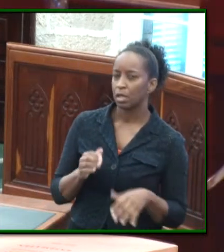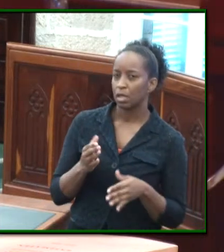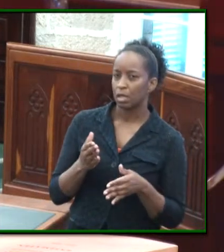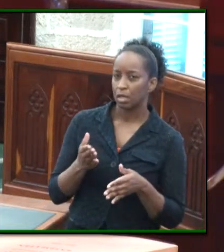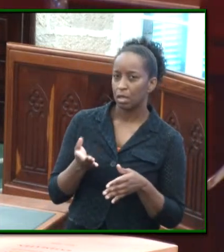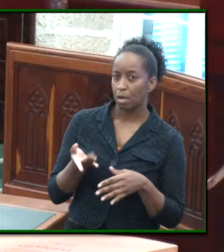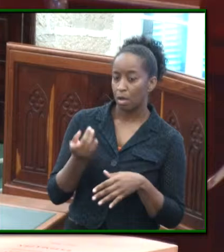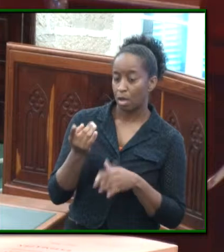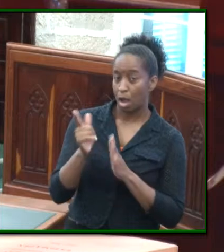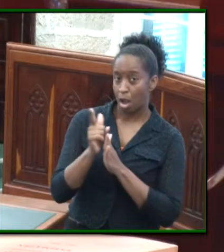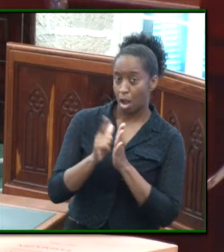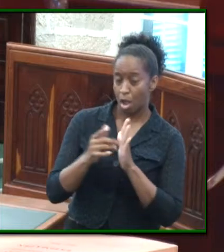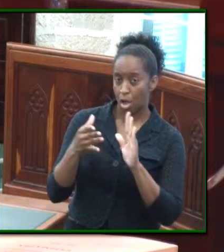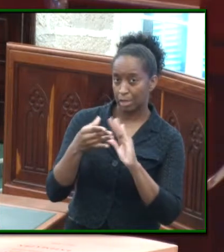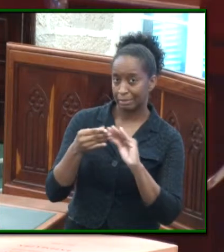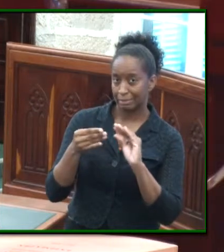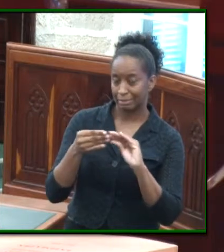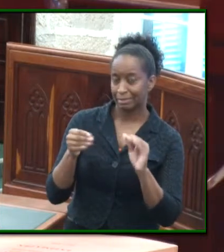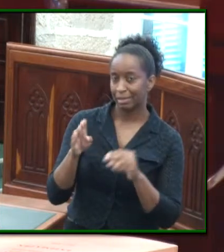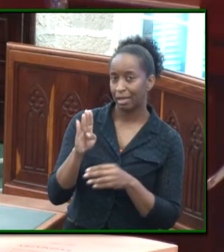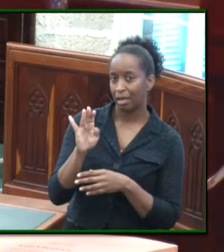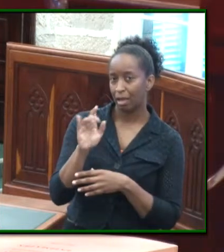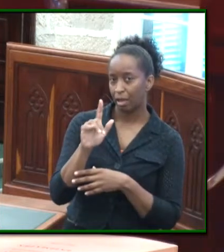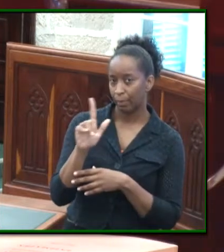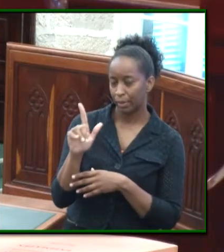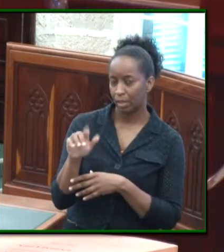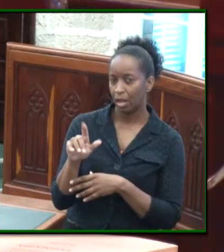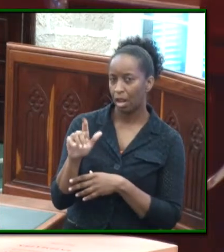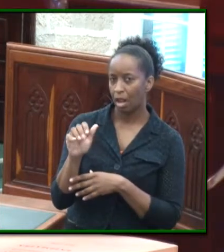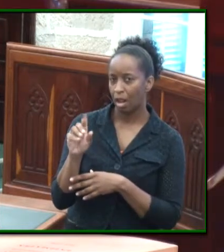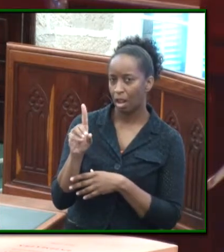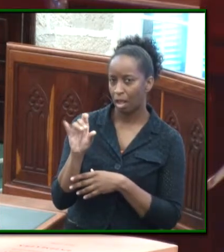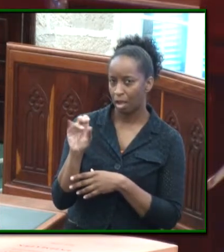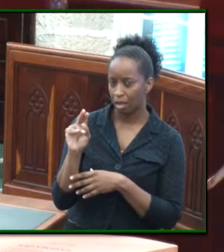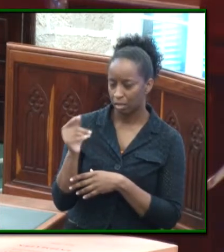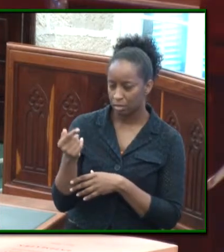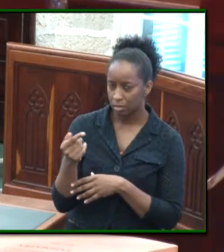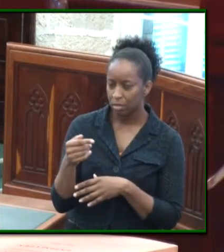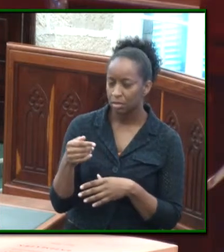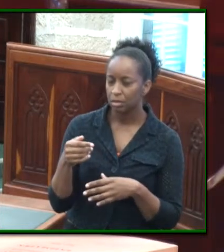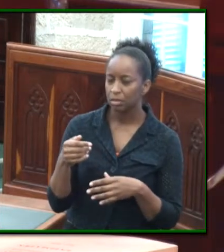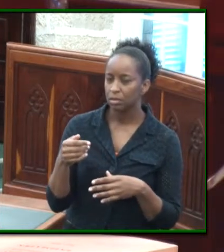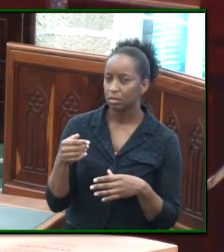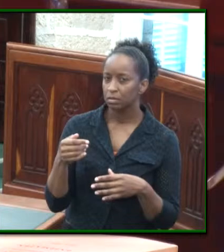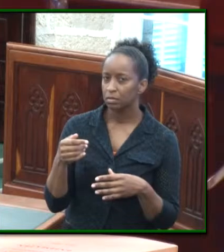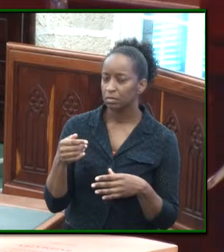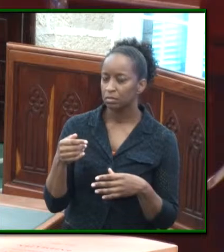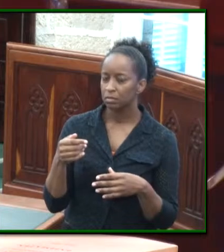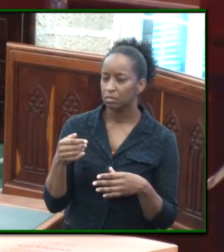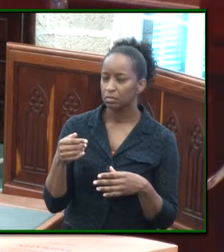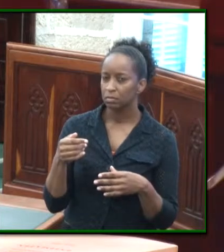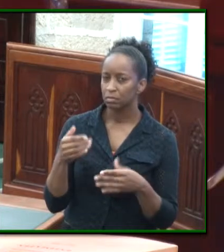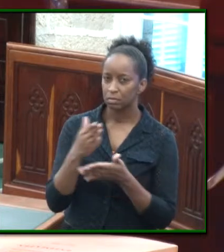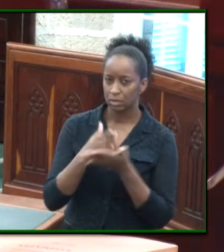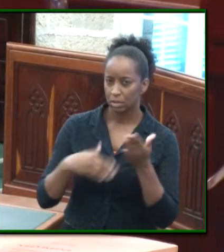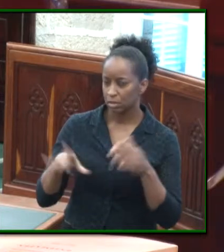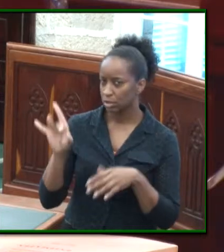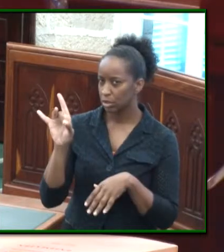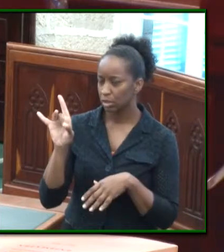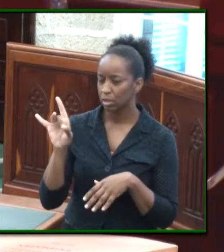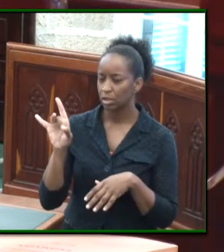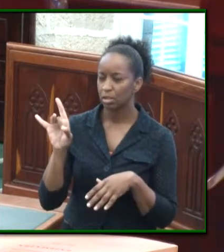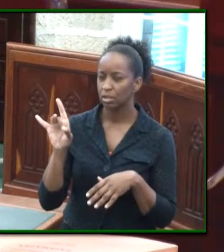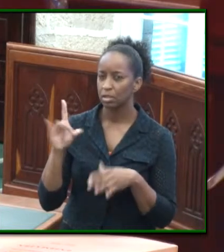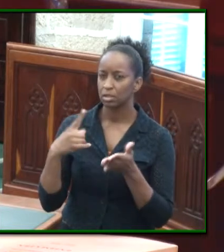speaks to search of vehicles, police stopping and searching vehicles without warrant,